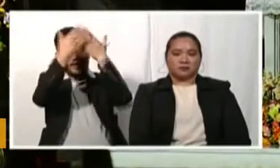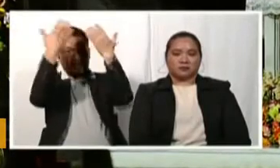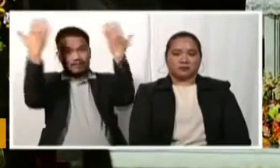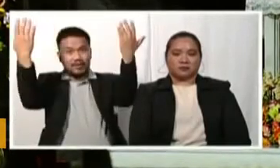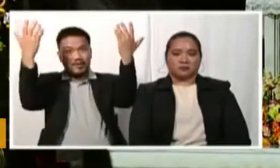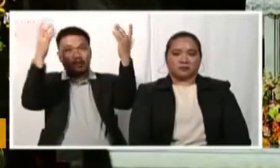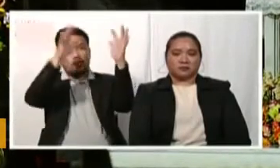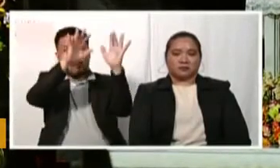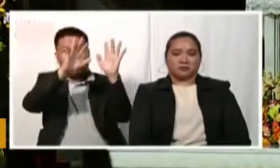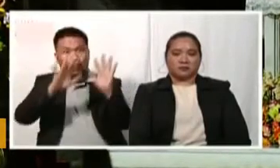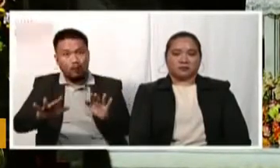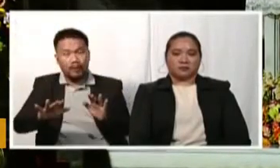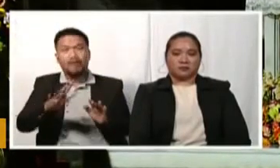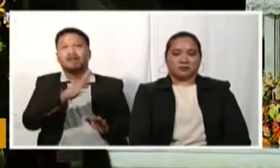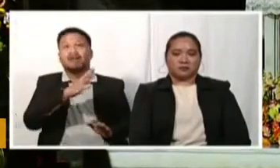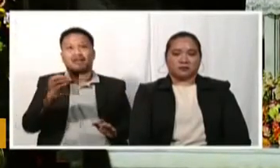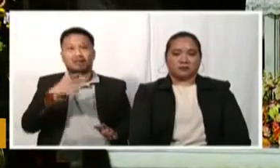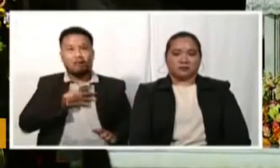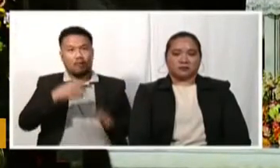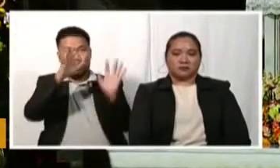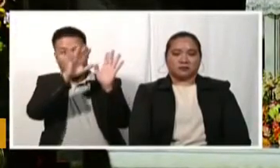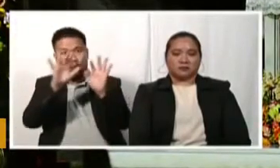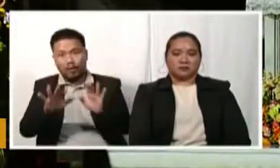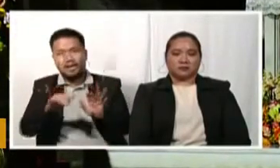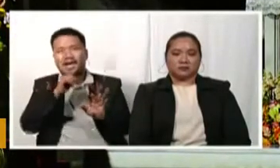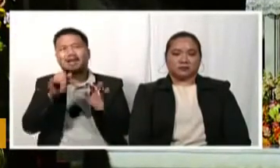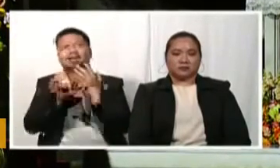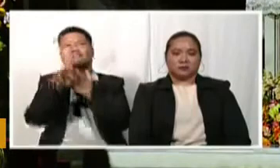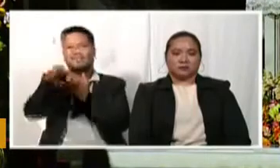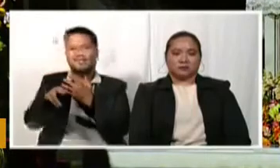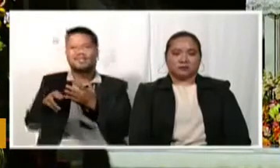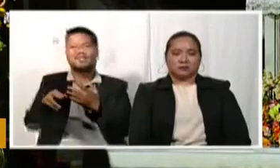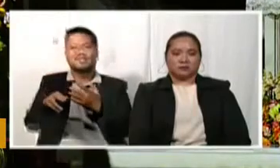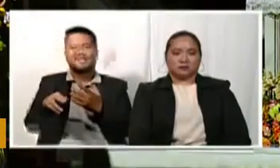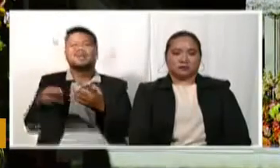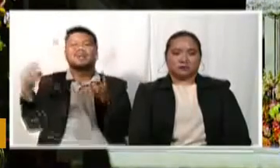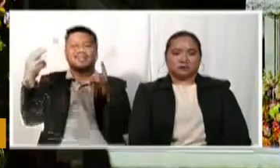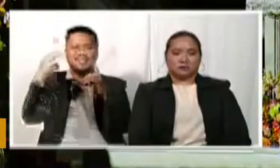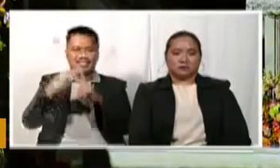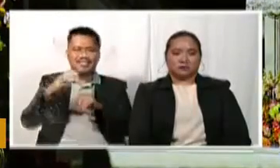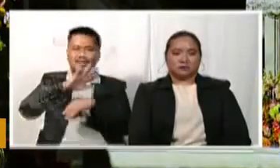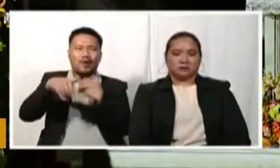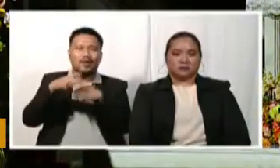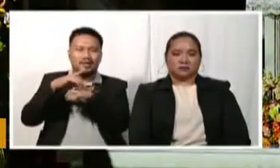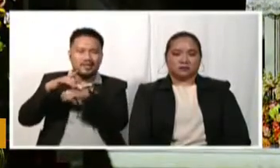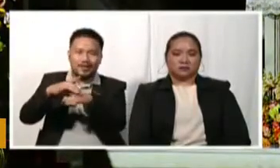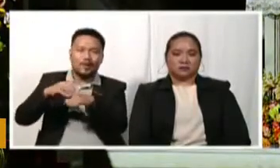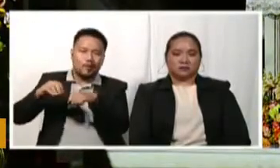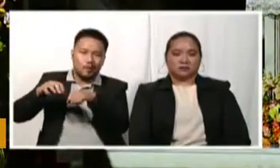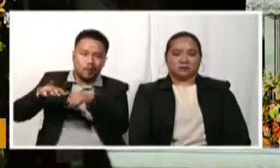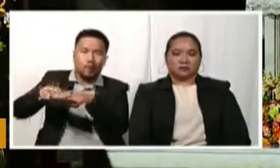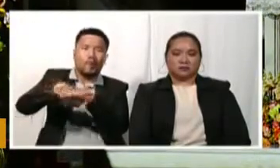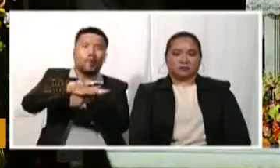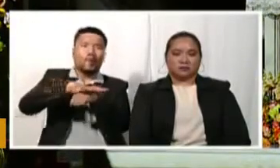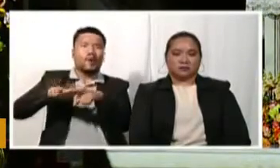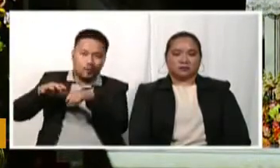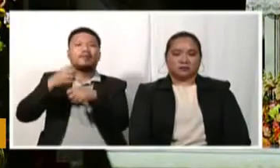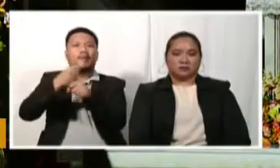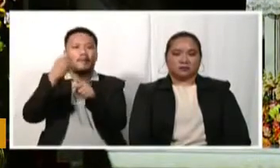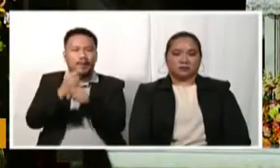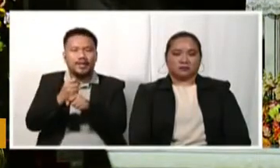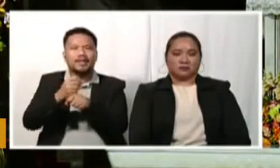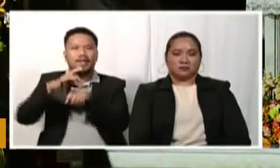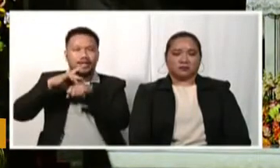down and do not return there till they have watered the earth, making it fertile